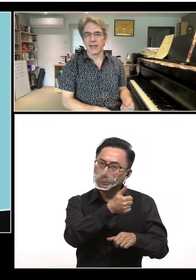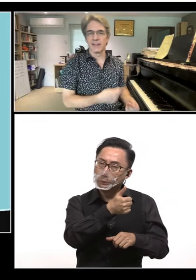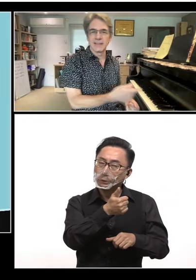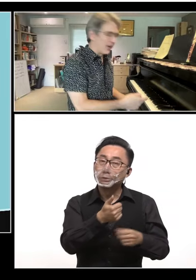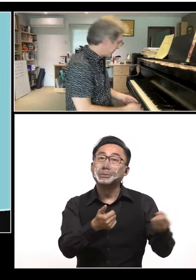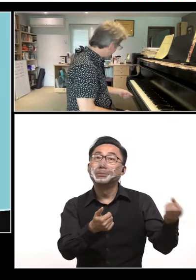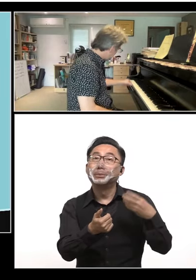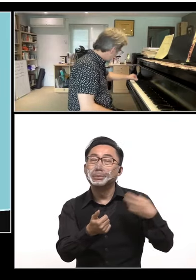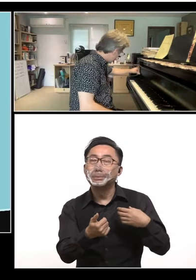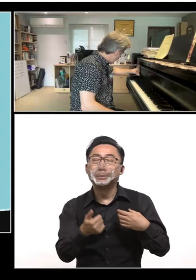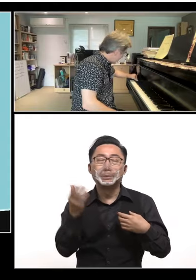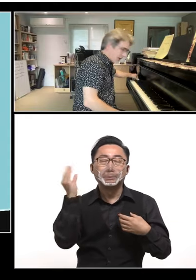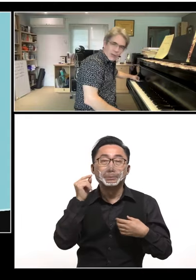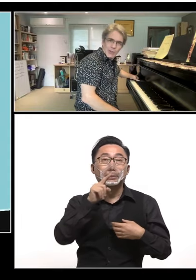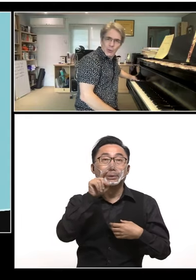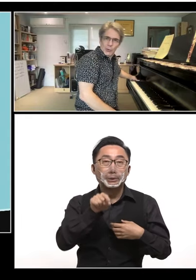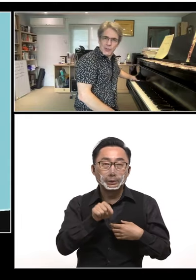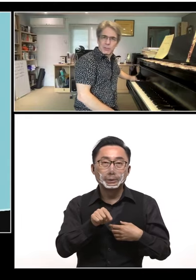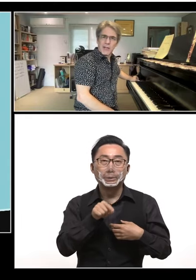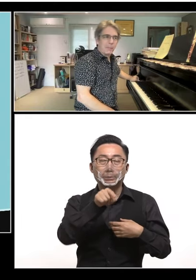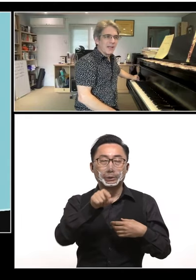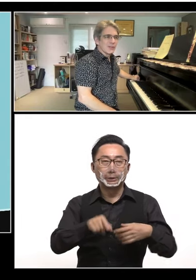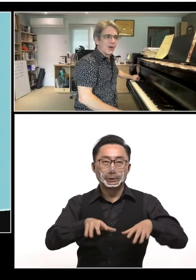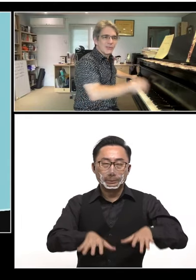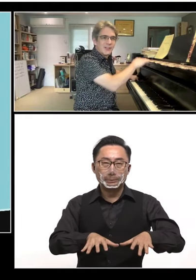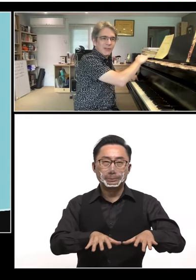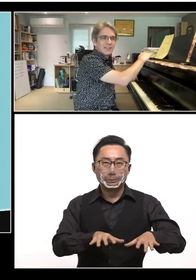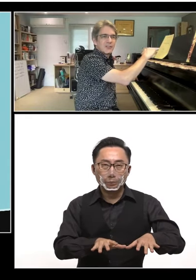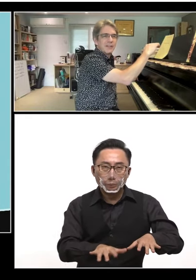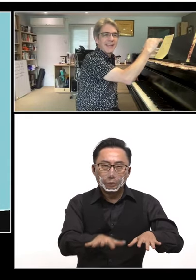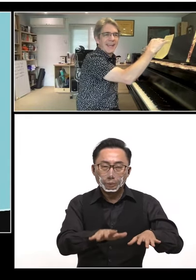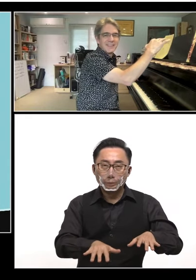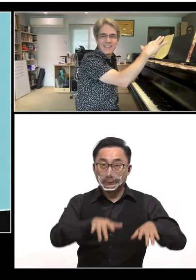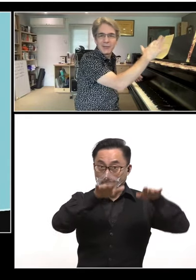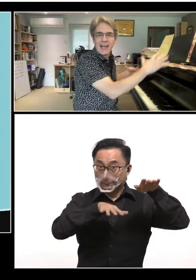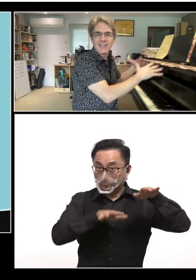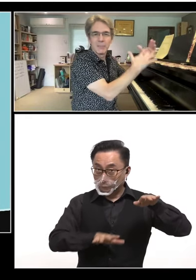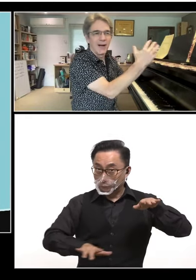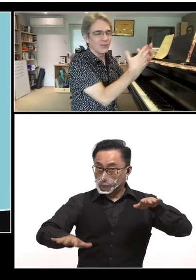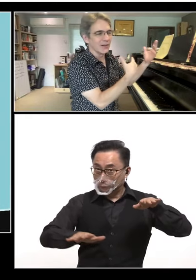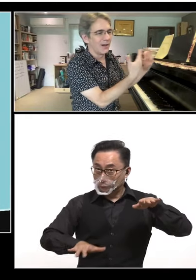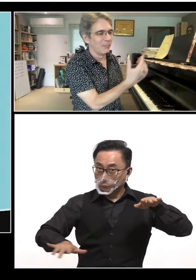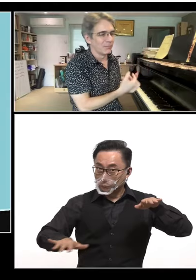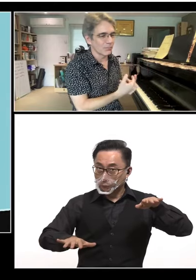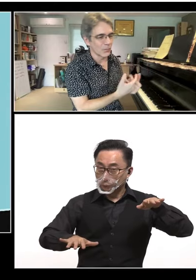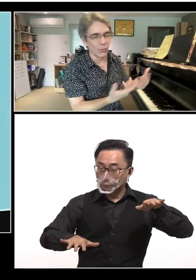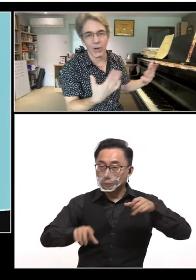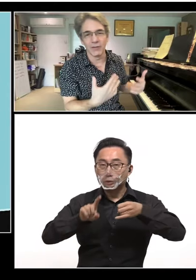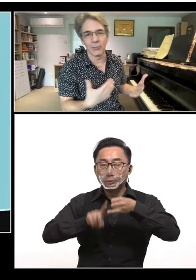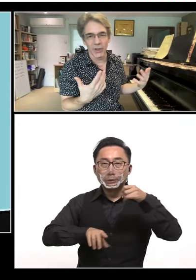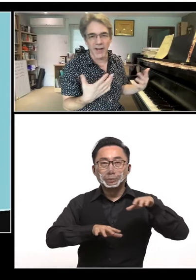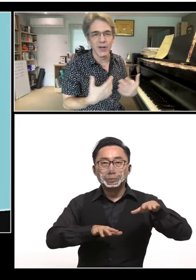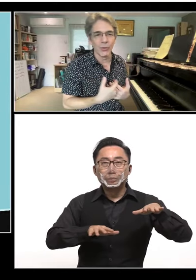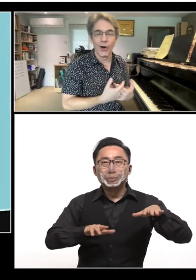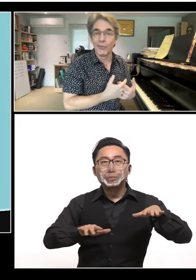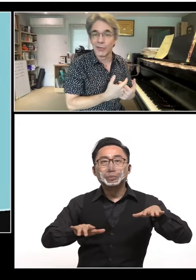would ask a sound about a bass note. When you play a bass note and you listen to the end, and he would ask about